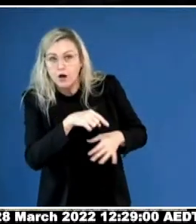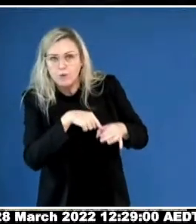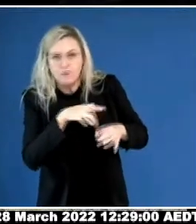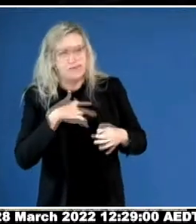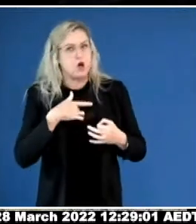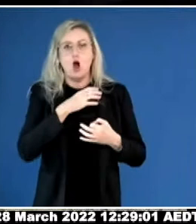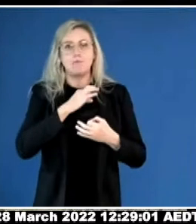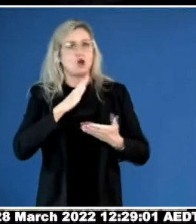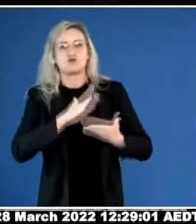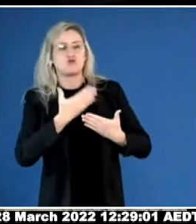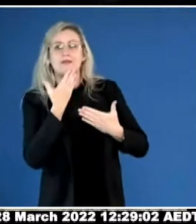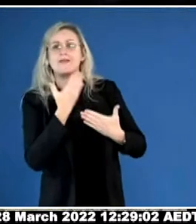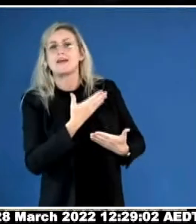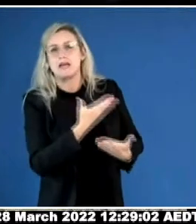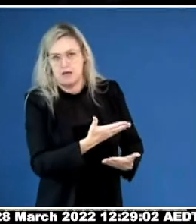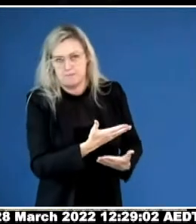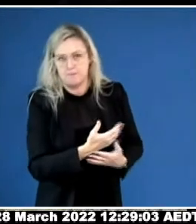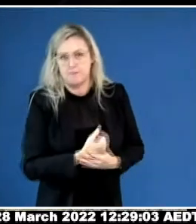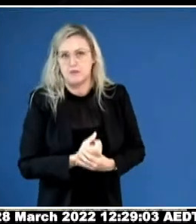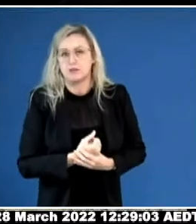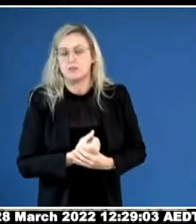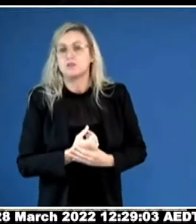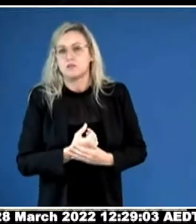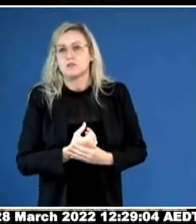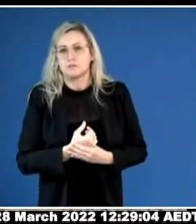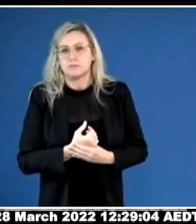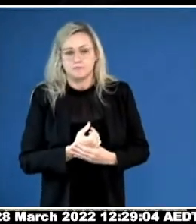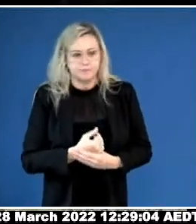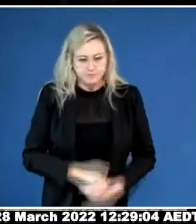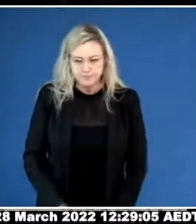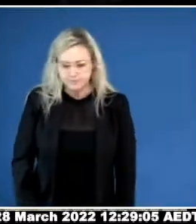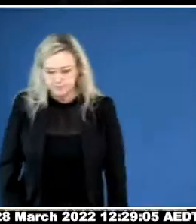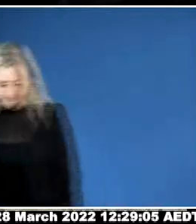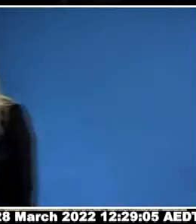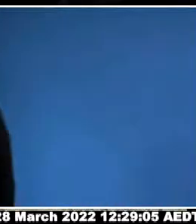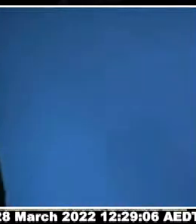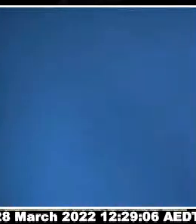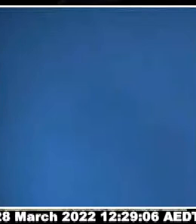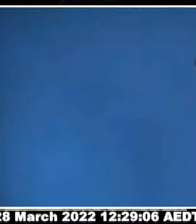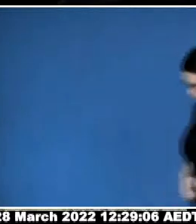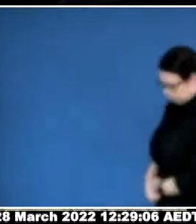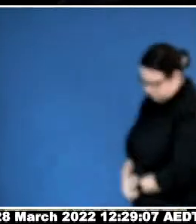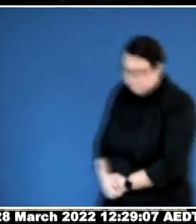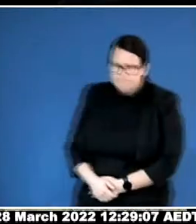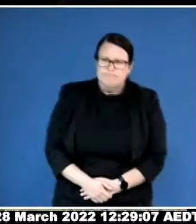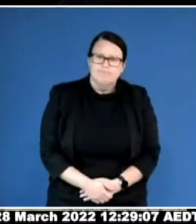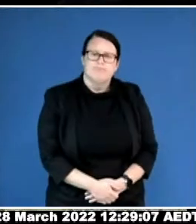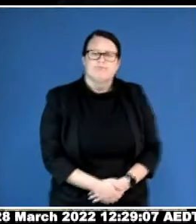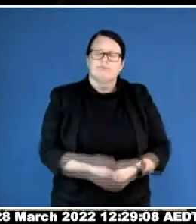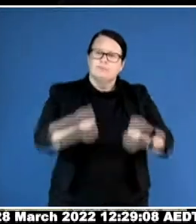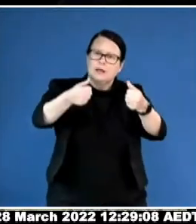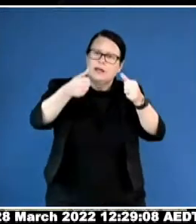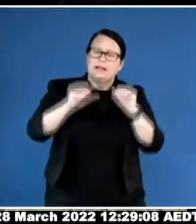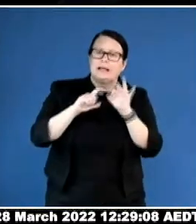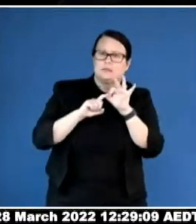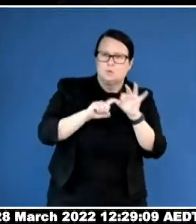supporting him in that or thanking him for that. Mm. Can I ask you about early 2013, take you back to that